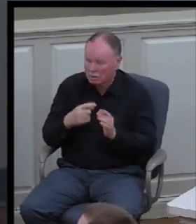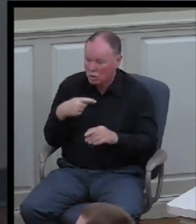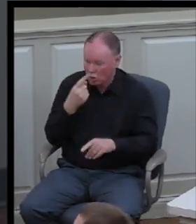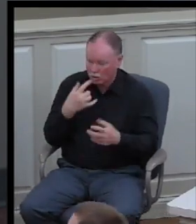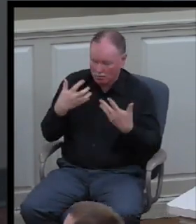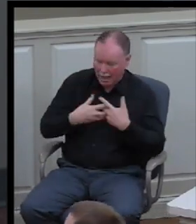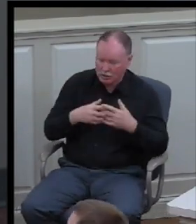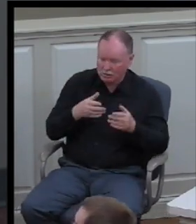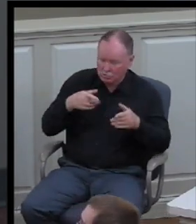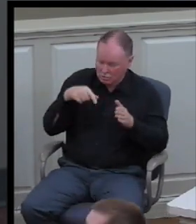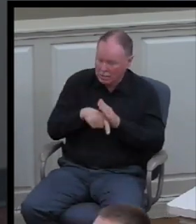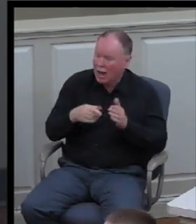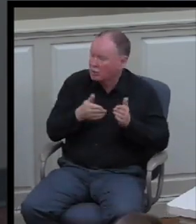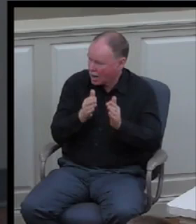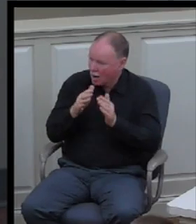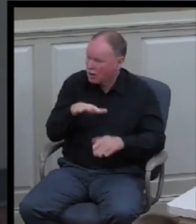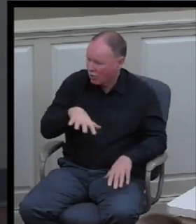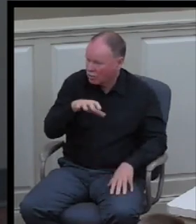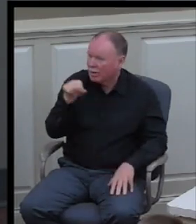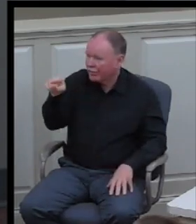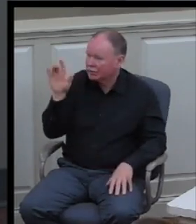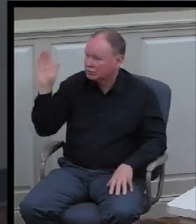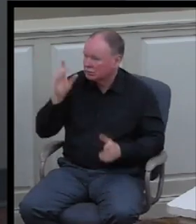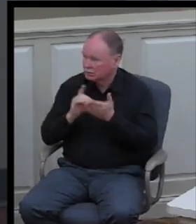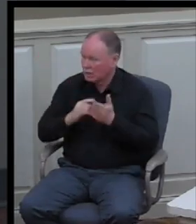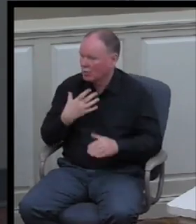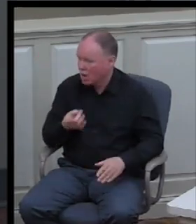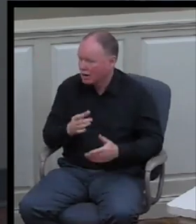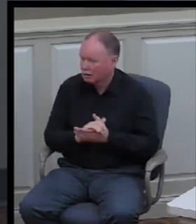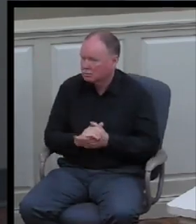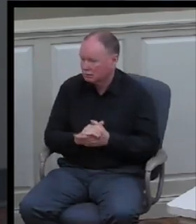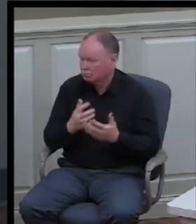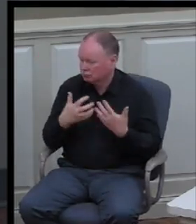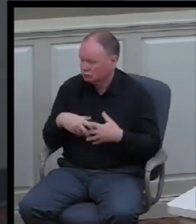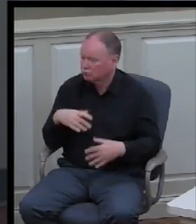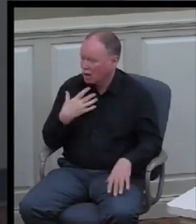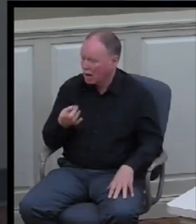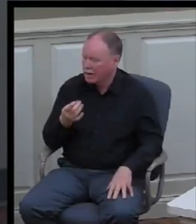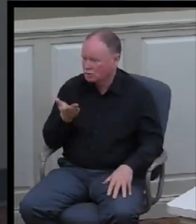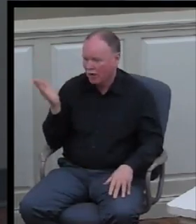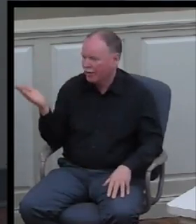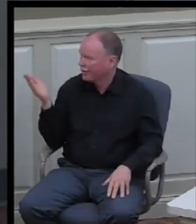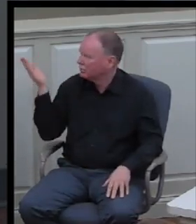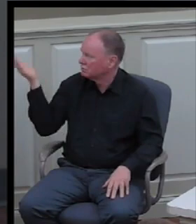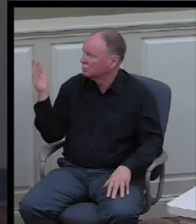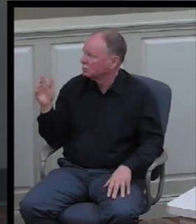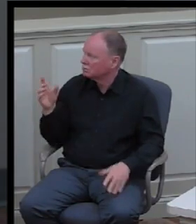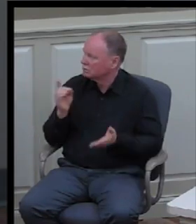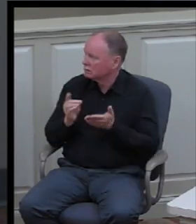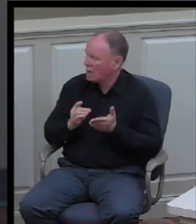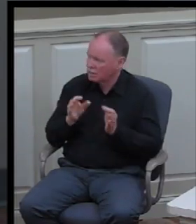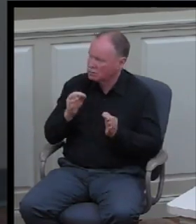town. And this is the end work that we've run. Yeah, it's all right there on the paper from